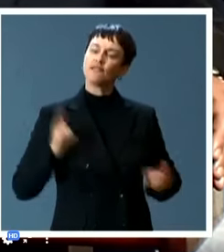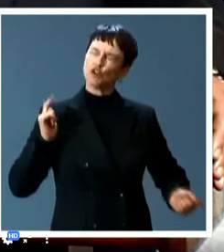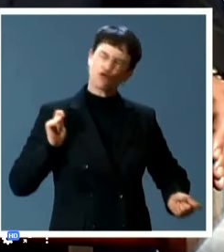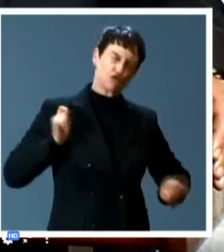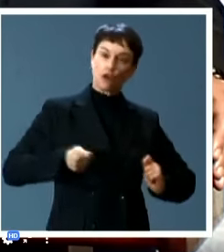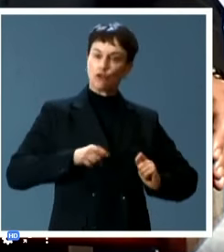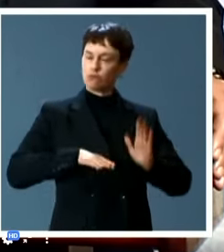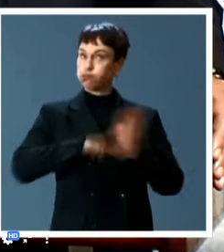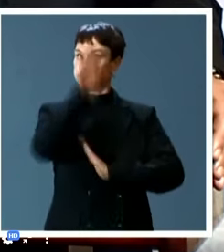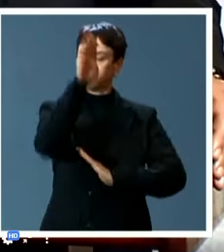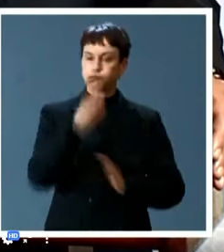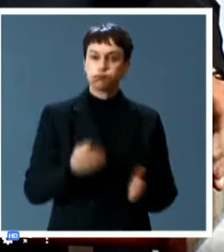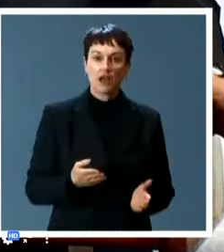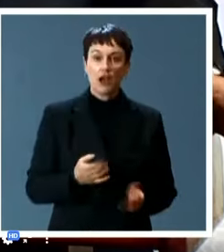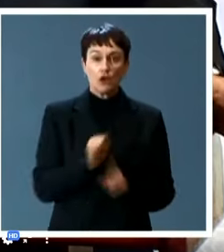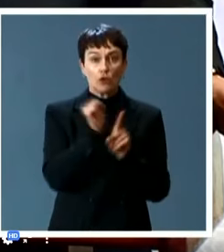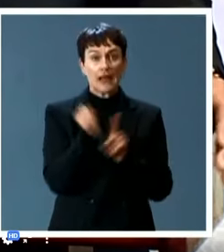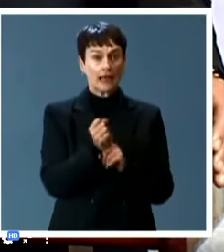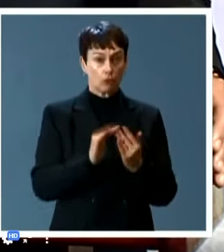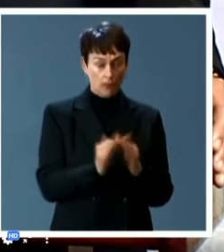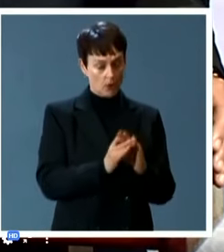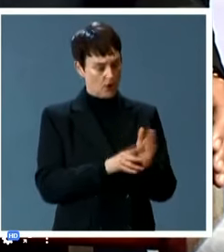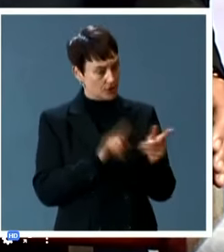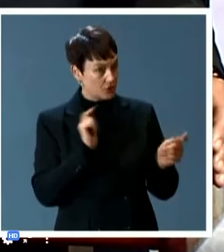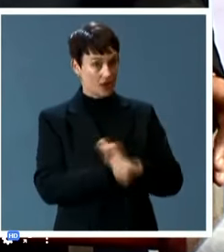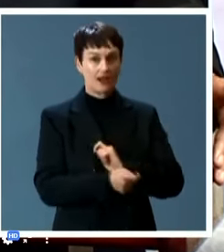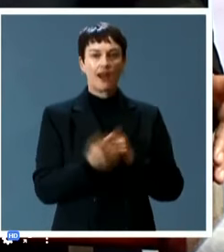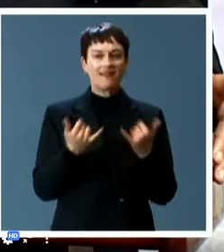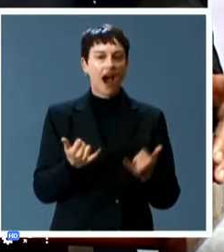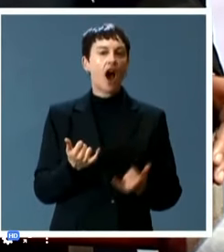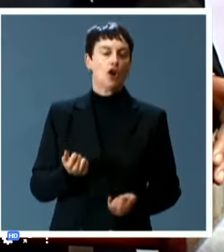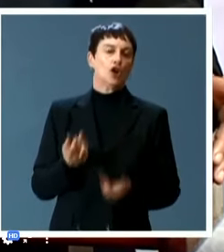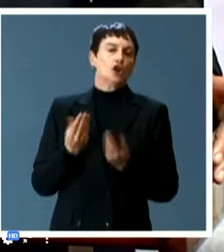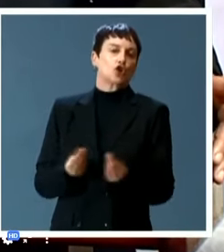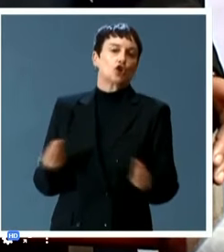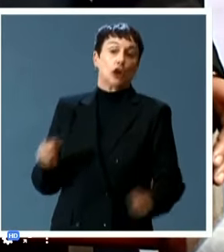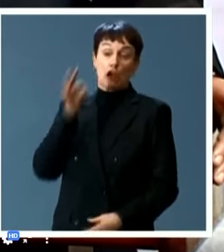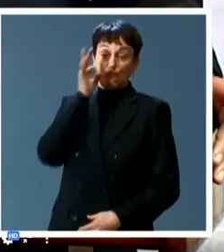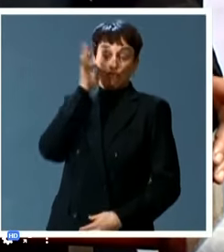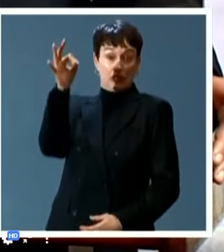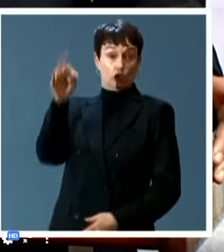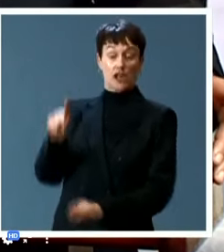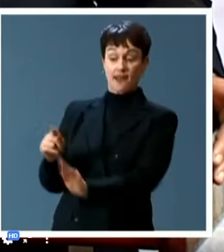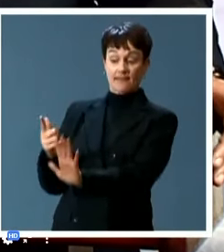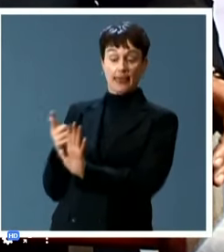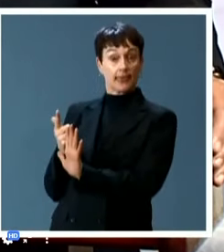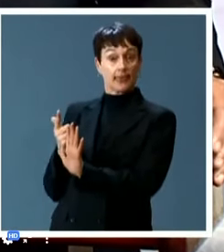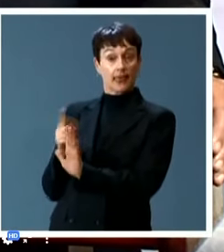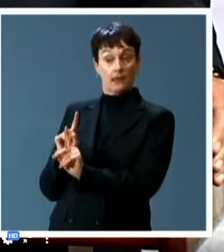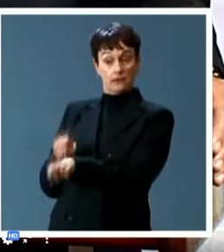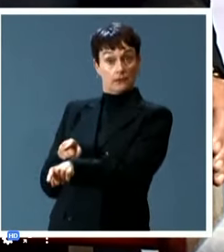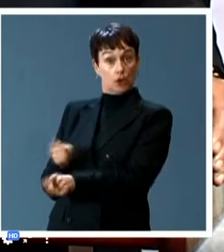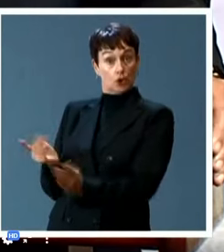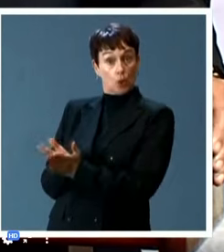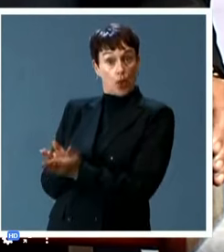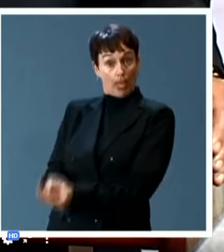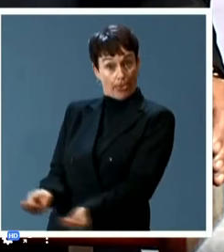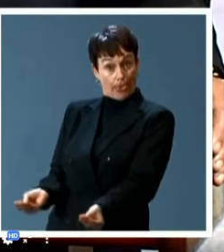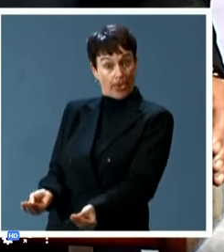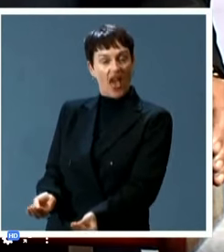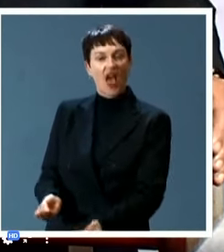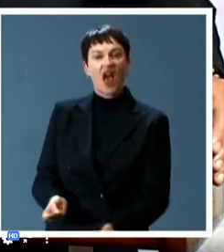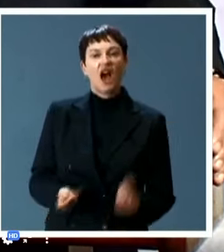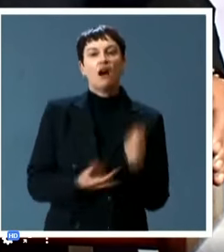and societies. So when the richest children are 7 times more likely than the poorest to attend preschool, it